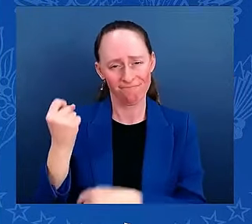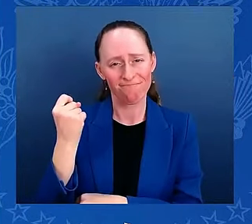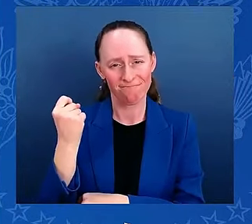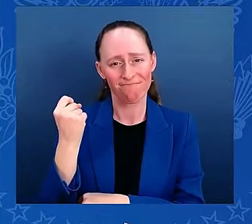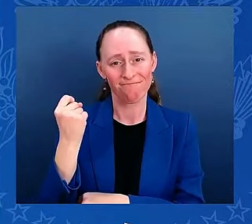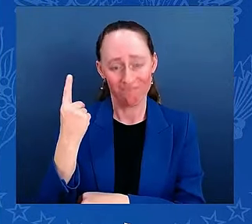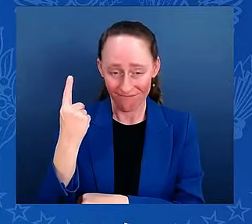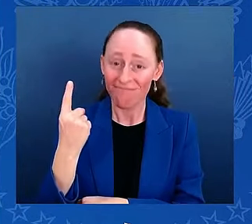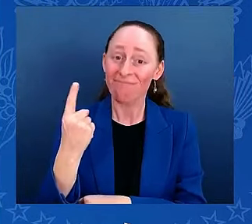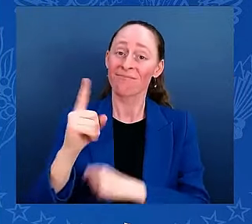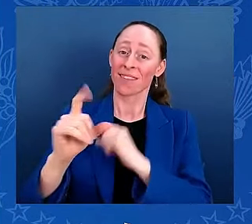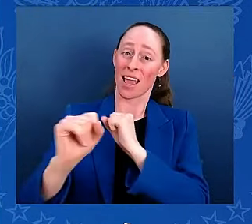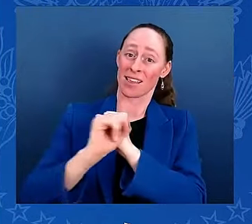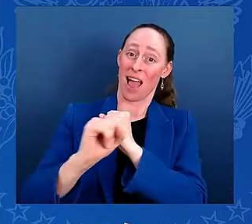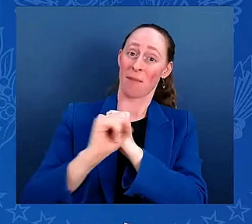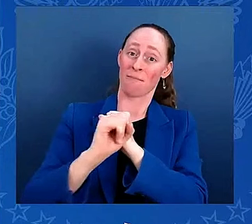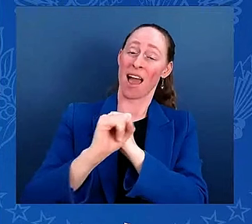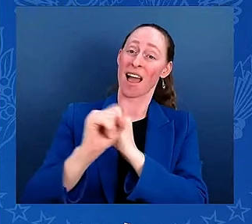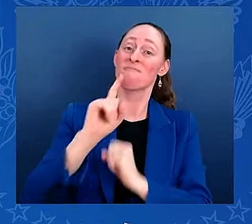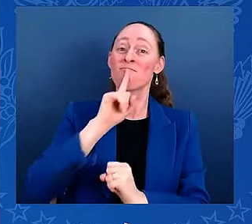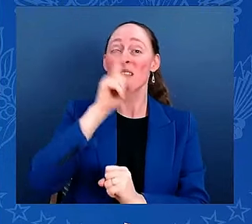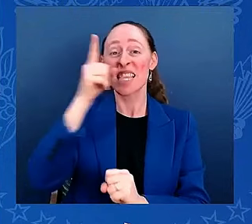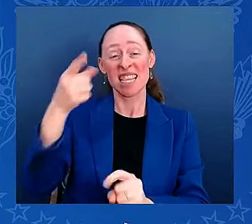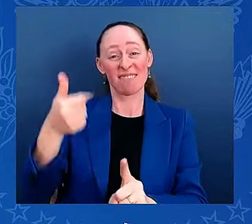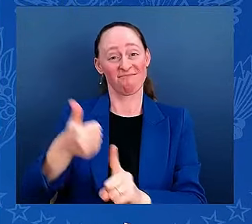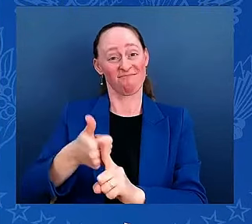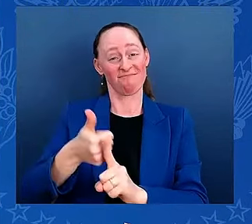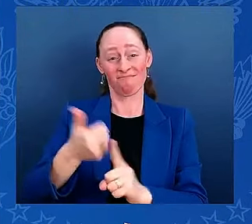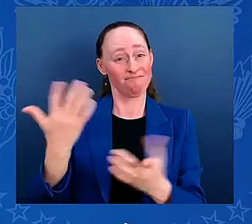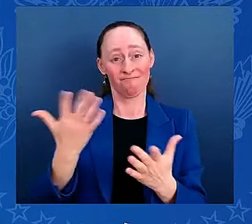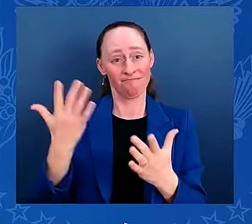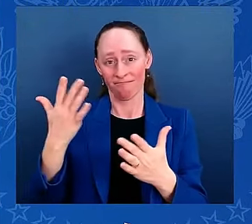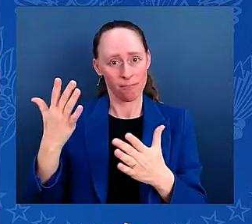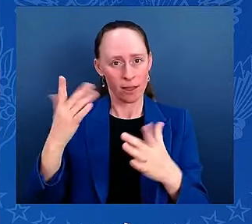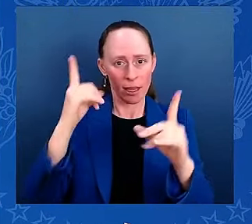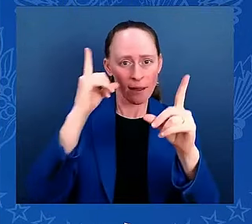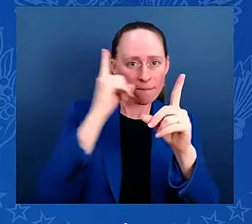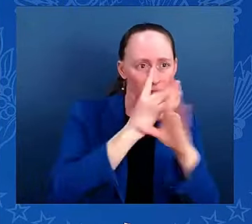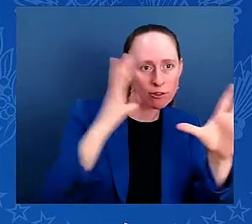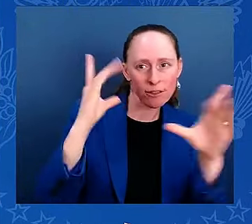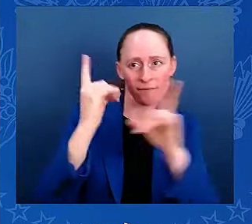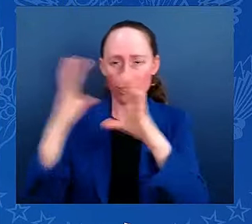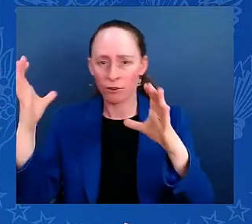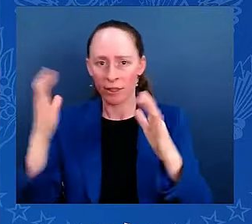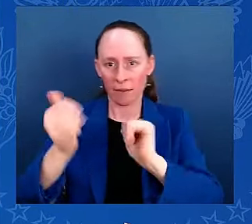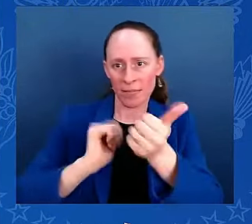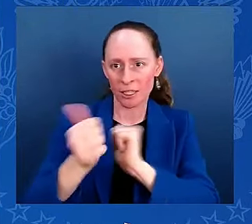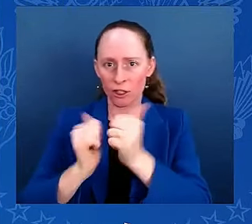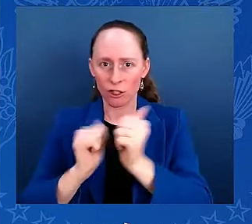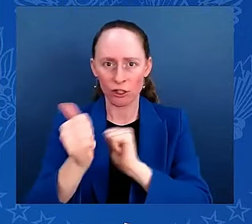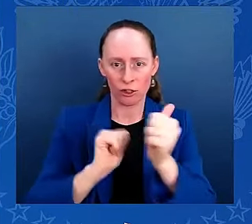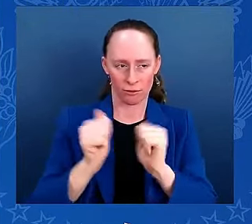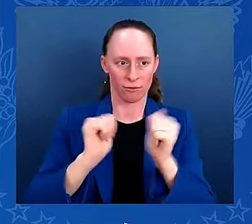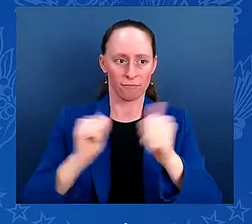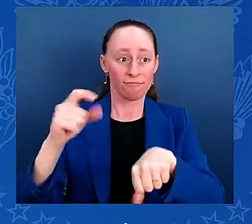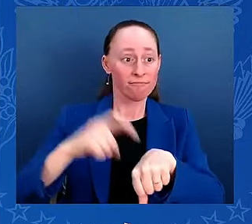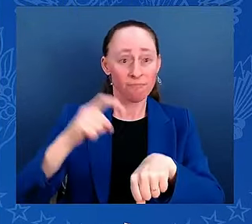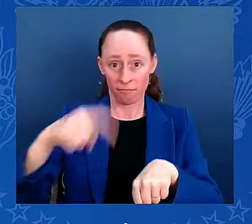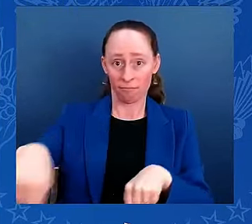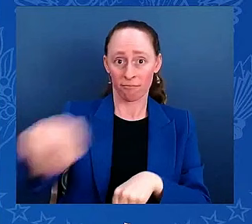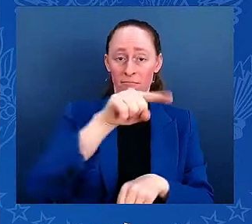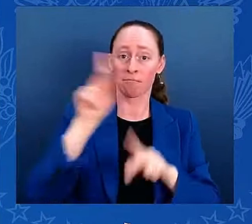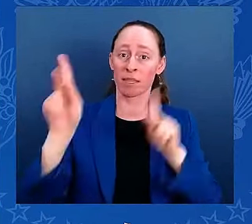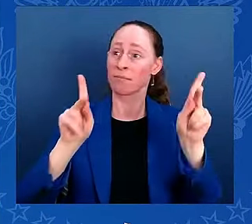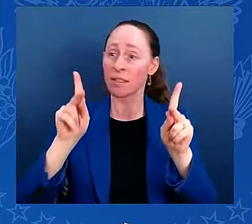the other. We accept the choice the country made. I've said many times, you